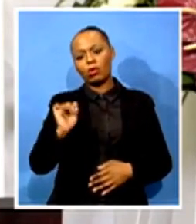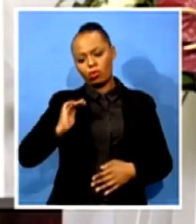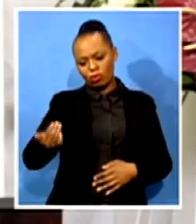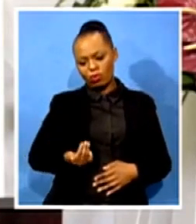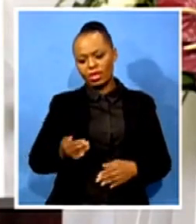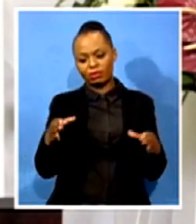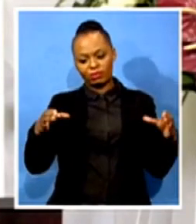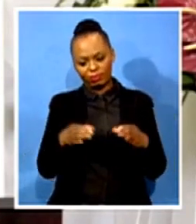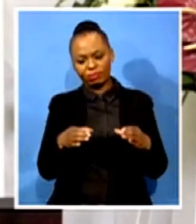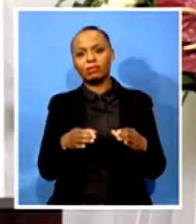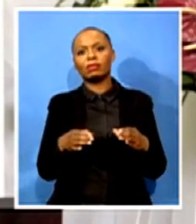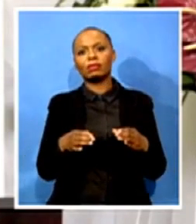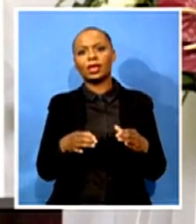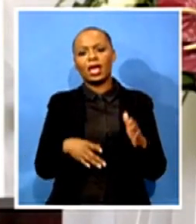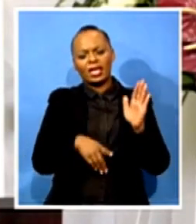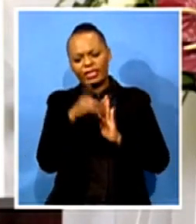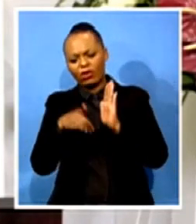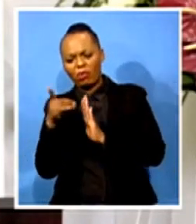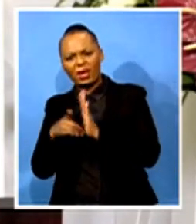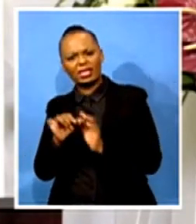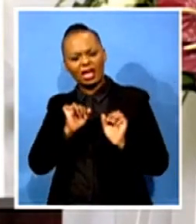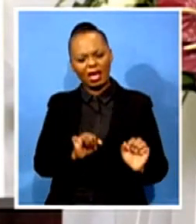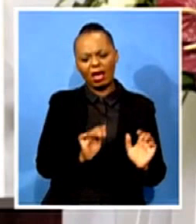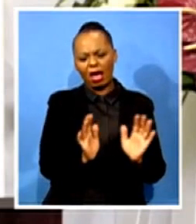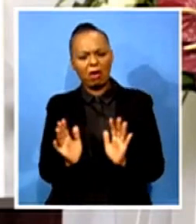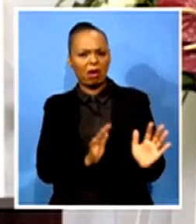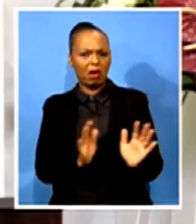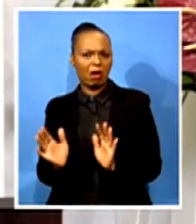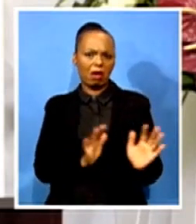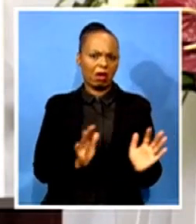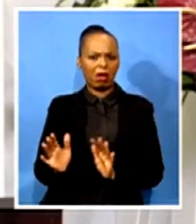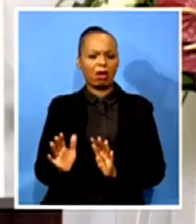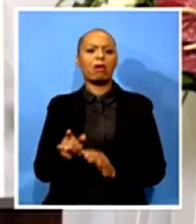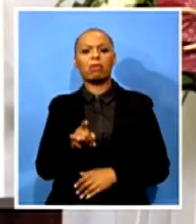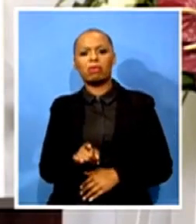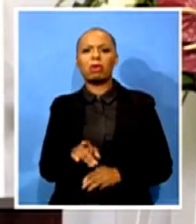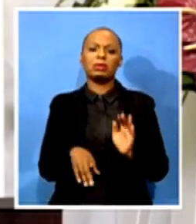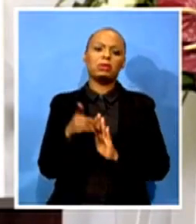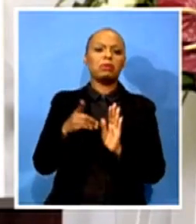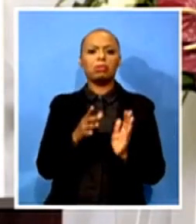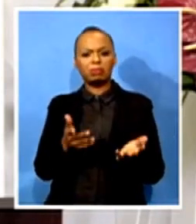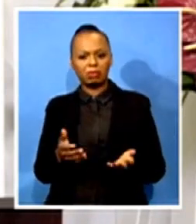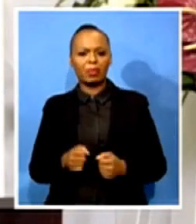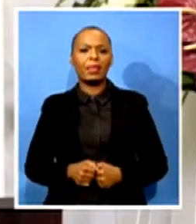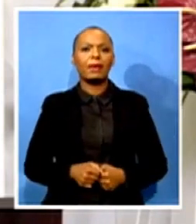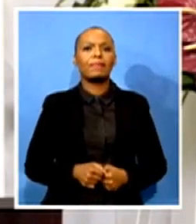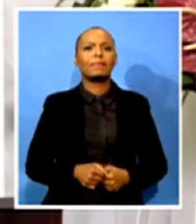them. I-YWCA sengiyimembile. I-YWCA, when also singena office, I used